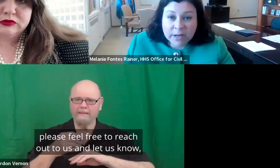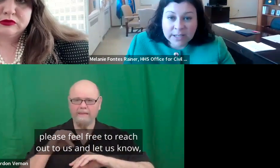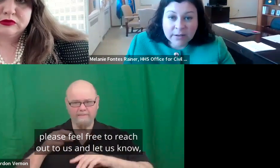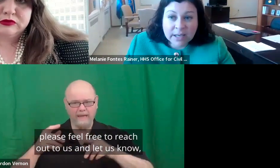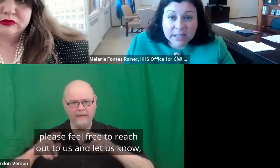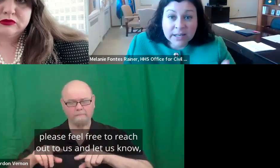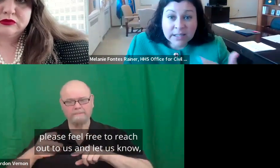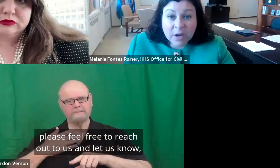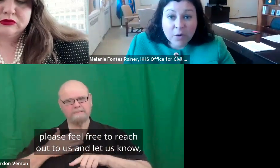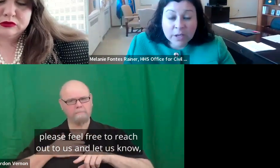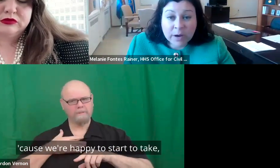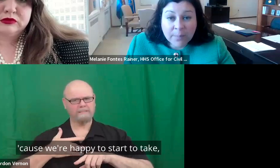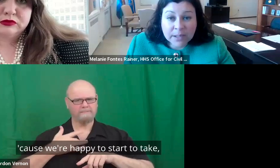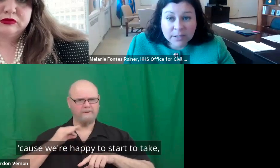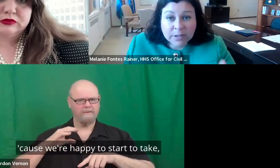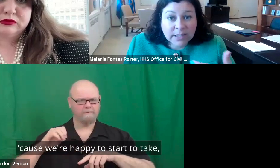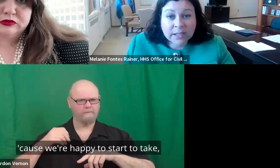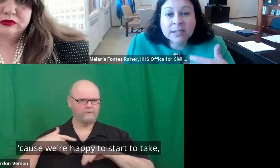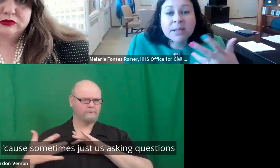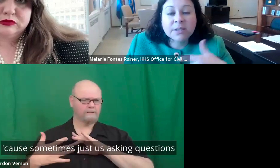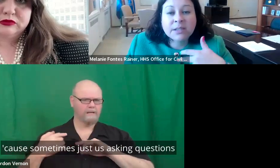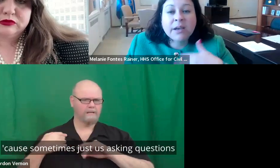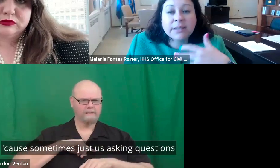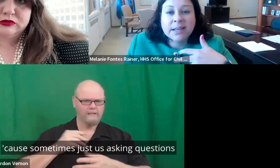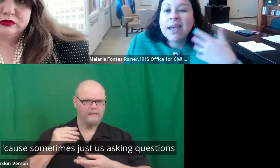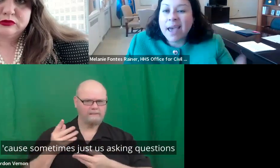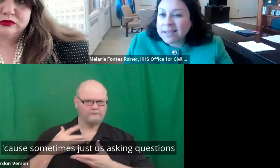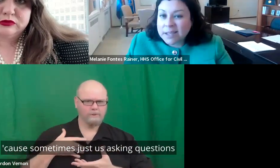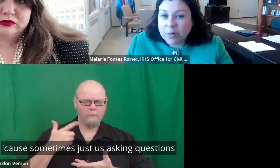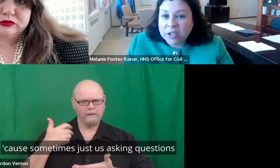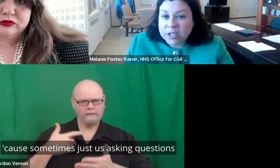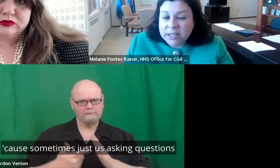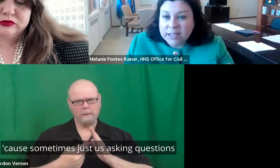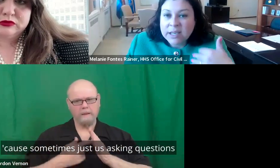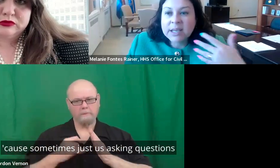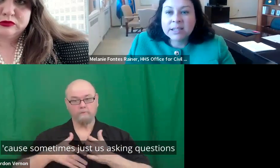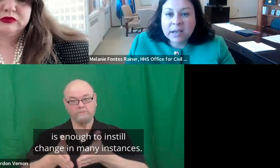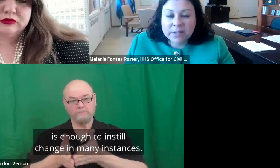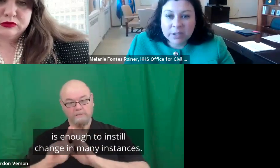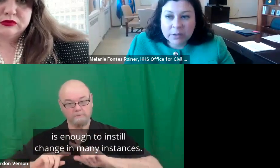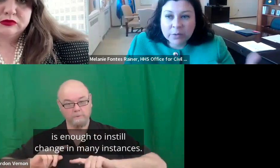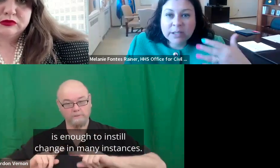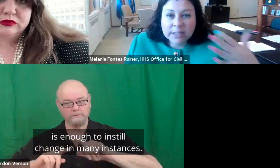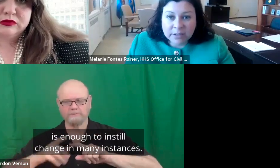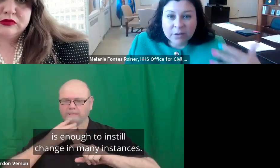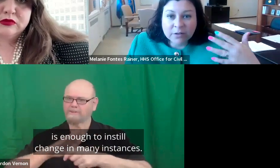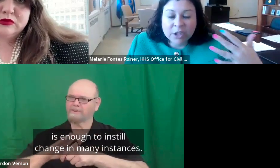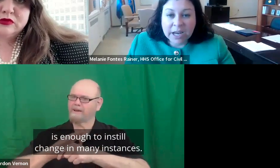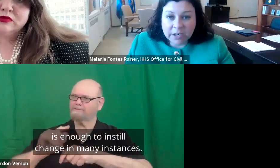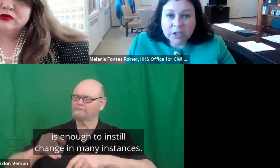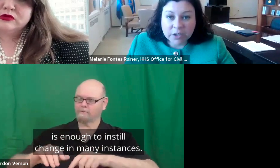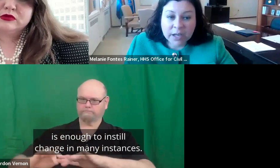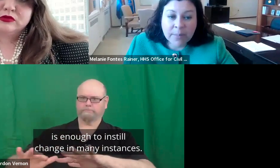feel free to reach out to us and let us know, because we're happy to start to take, because sometimes just us asking questions is enough to